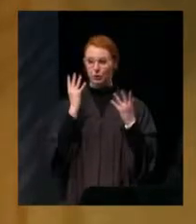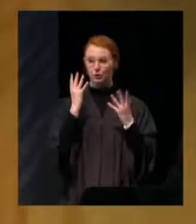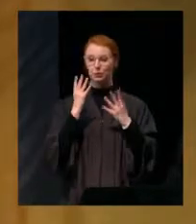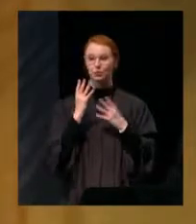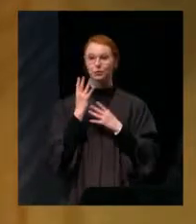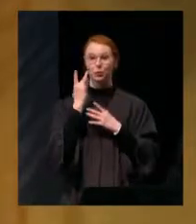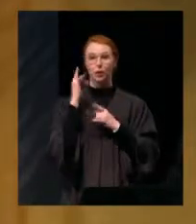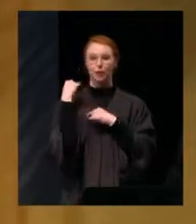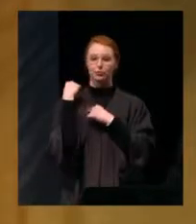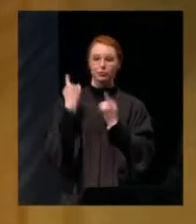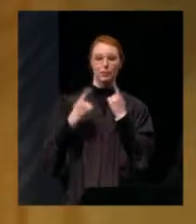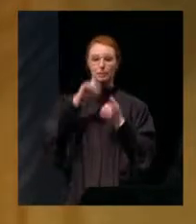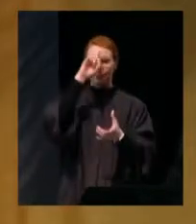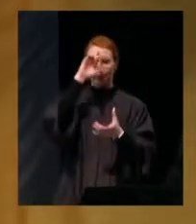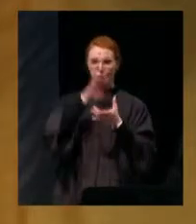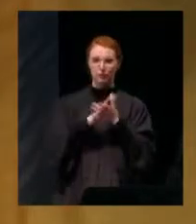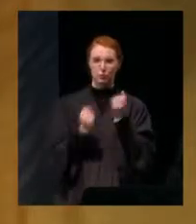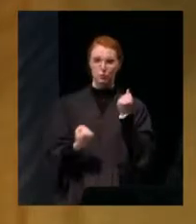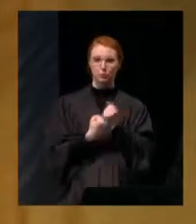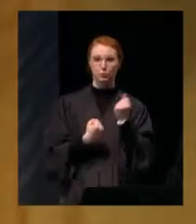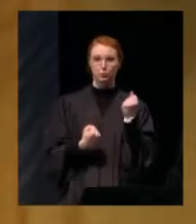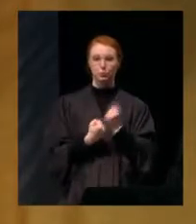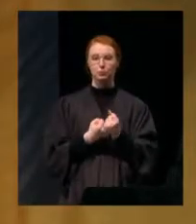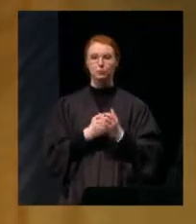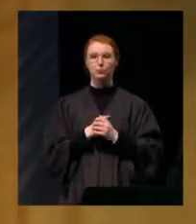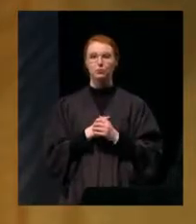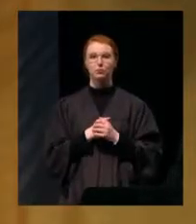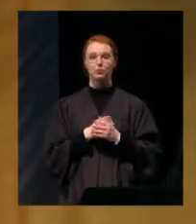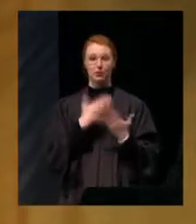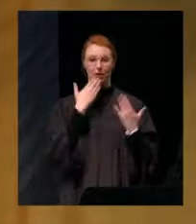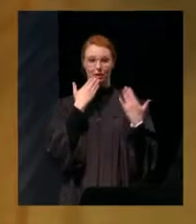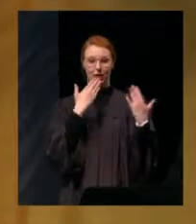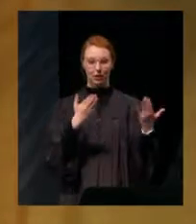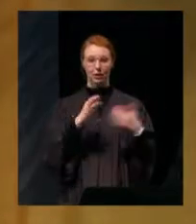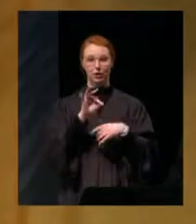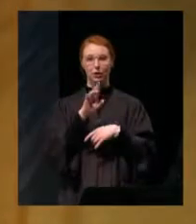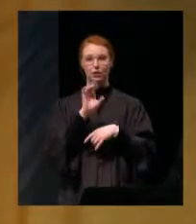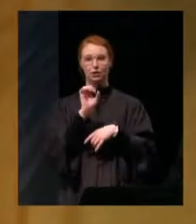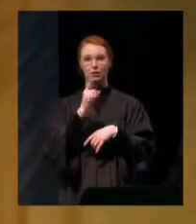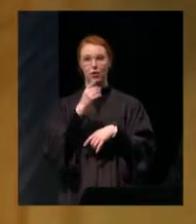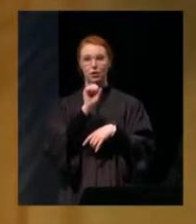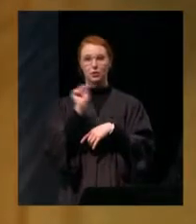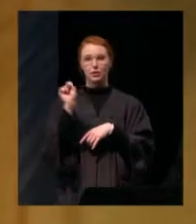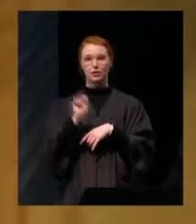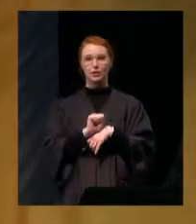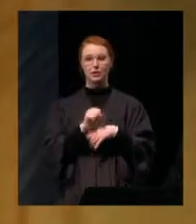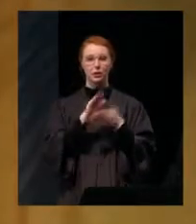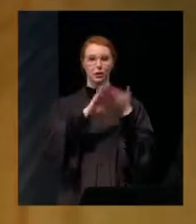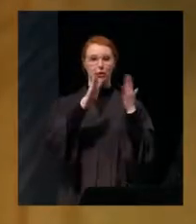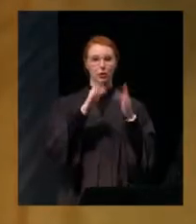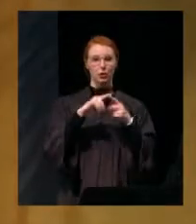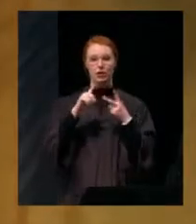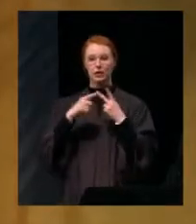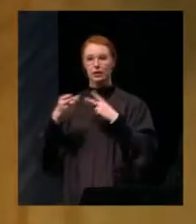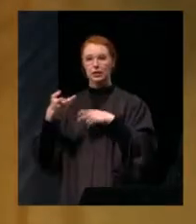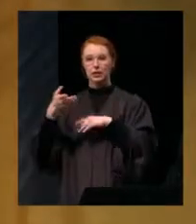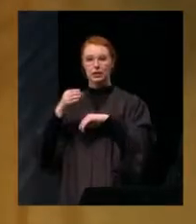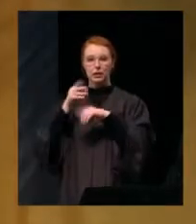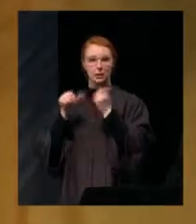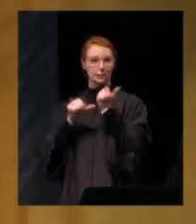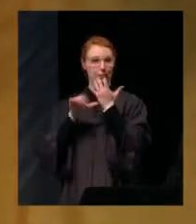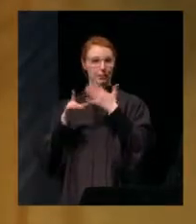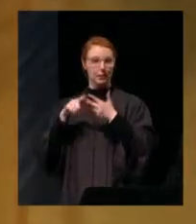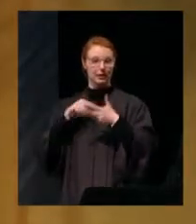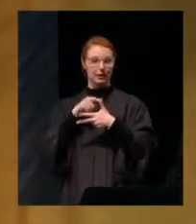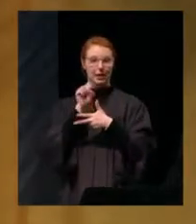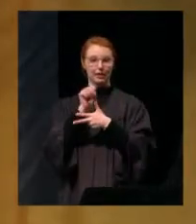for always believing in us. Thank you to the Fargo South custodians, proctors, and SRO for providing a clean and